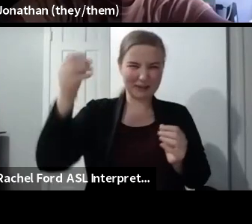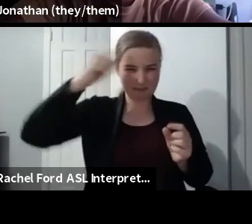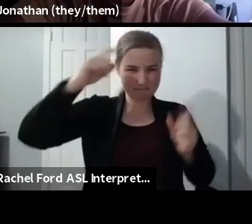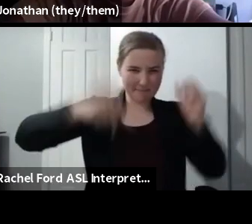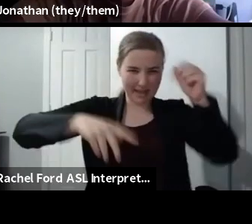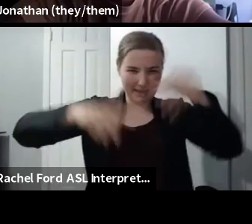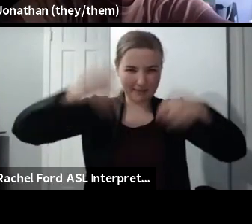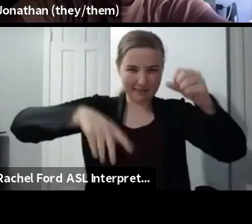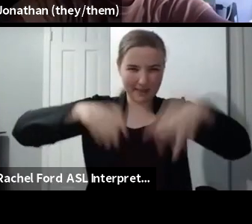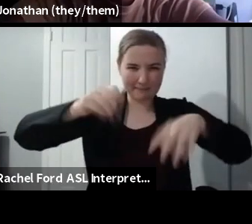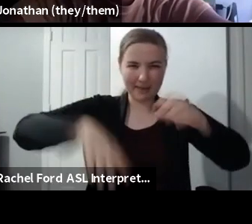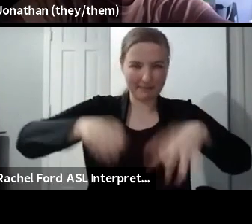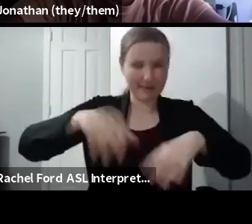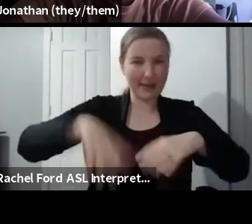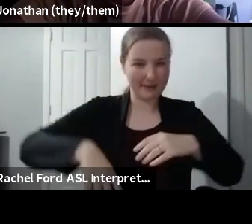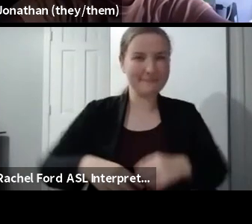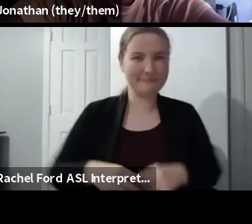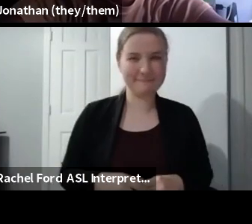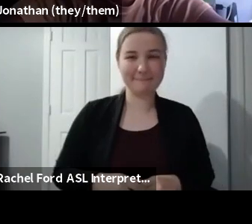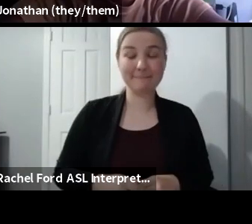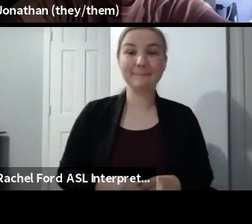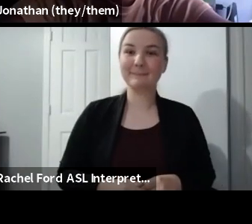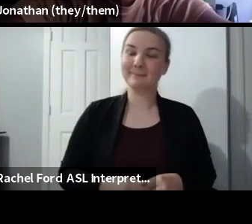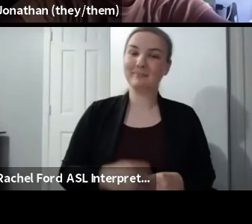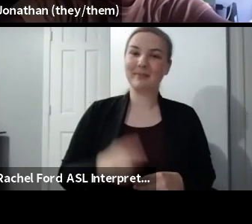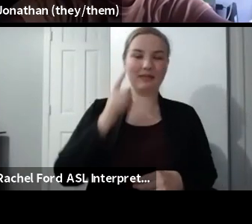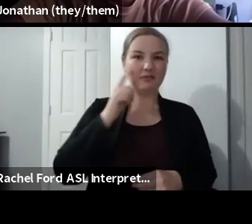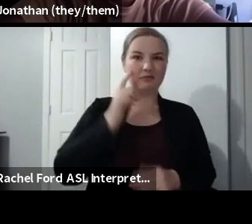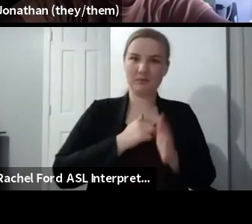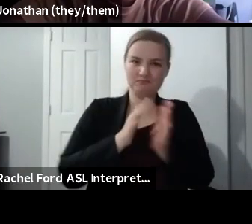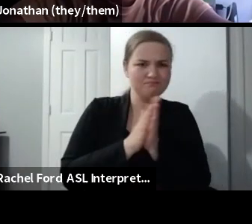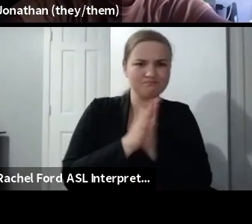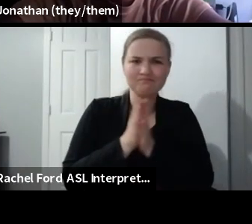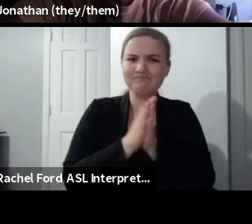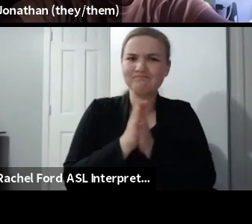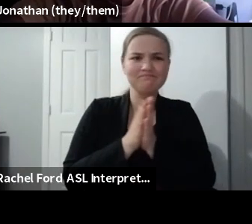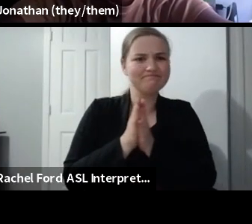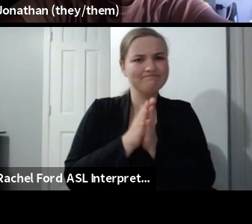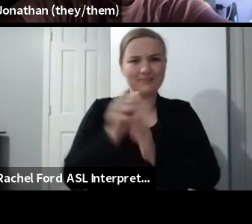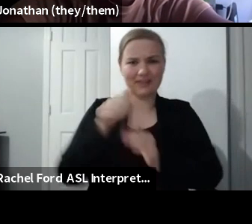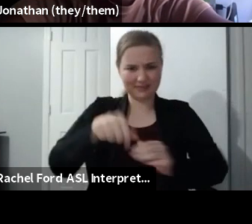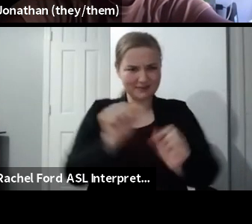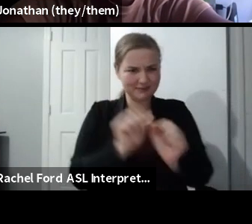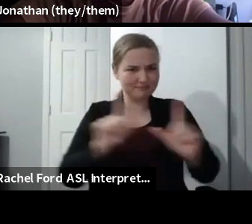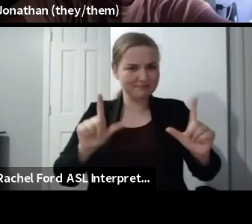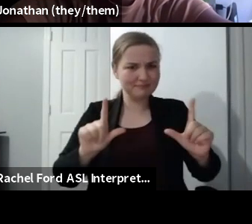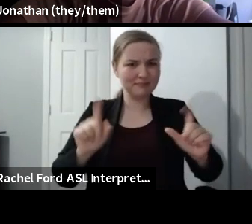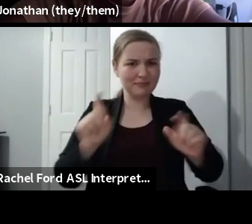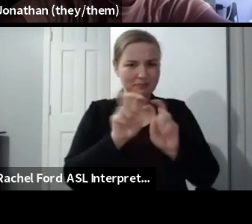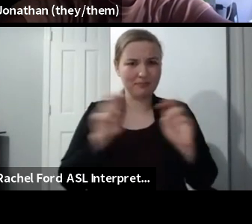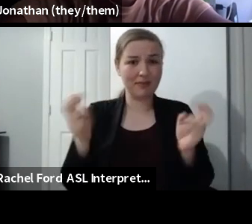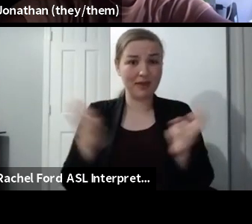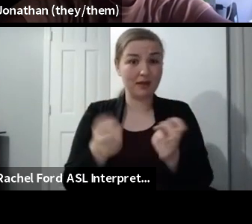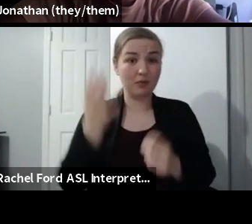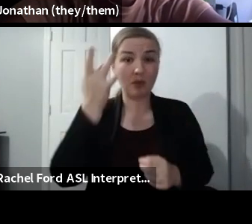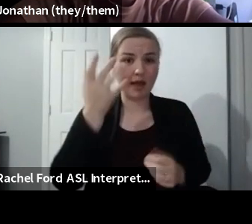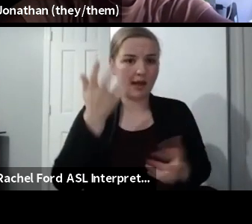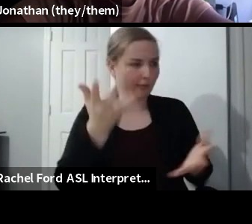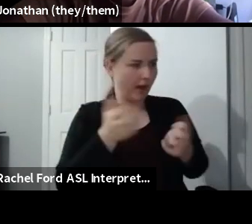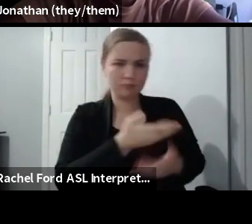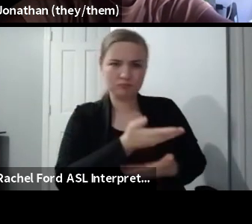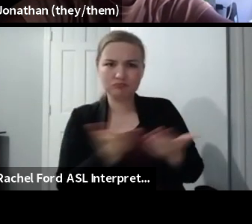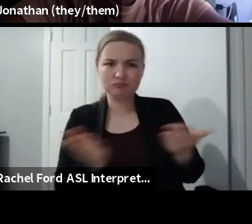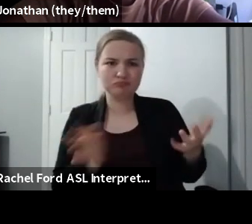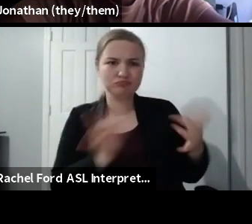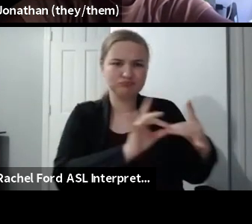the reason why I was motivated to start something like this, is I want to connect everyone else to everyone else and